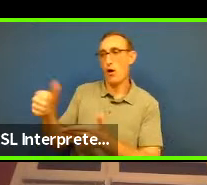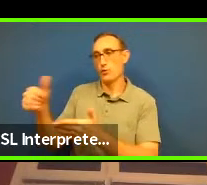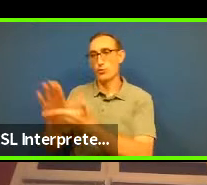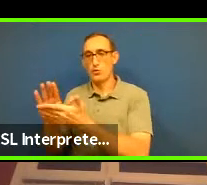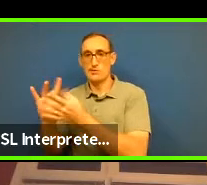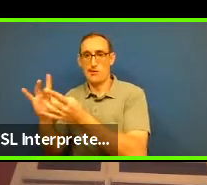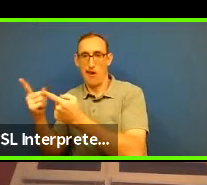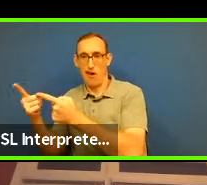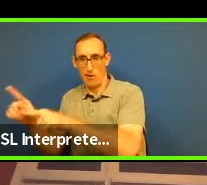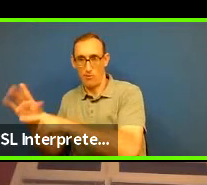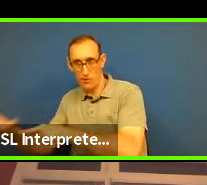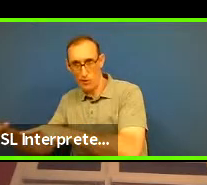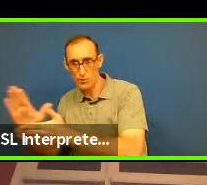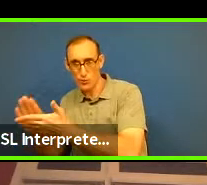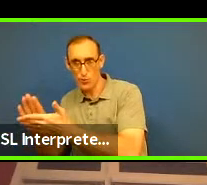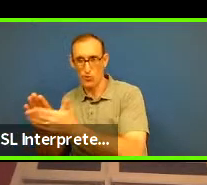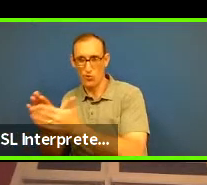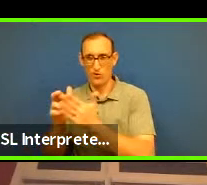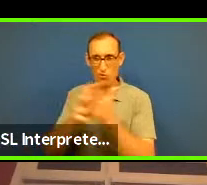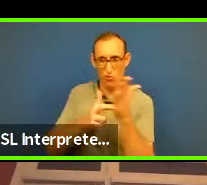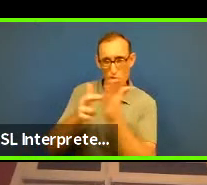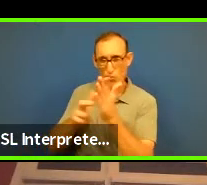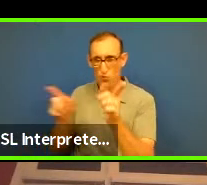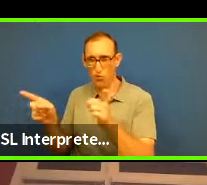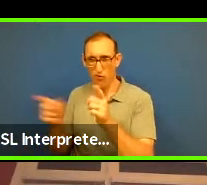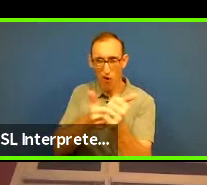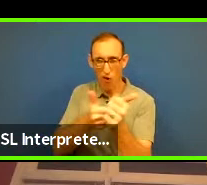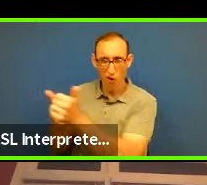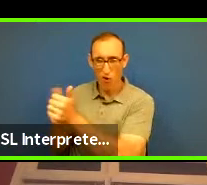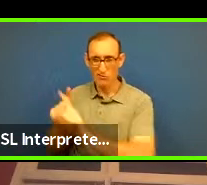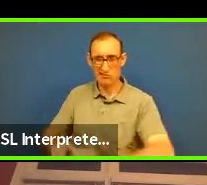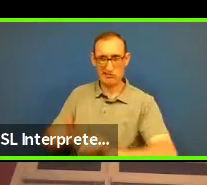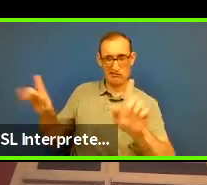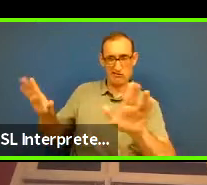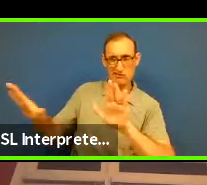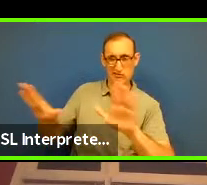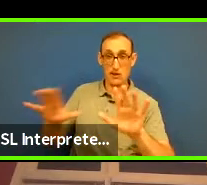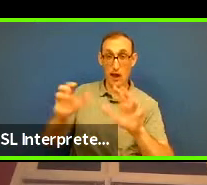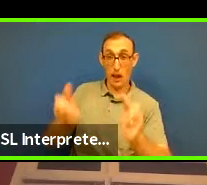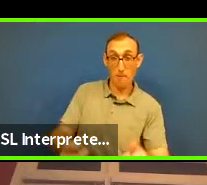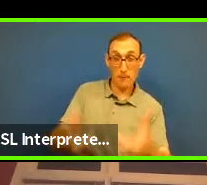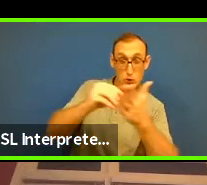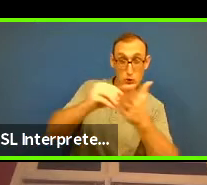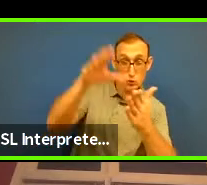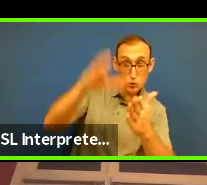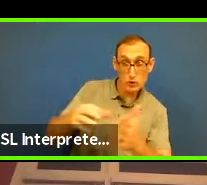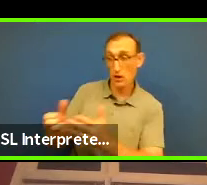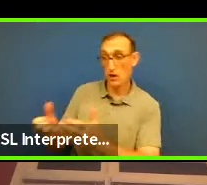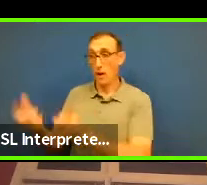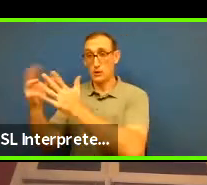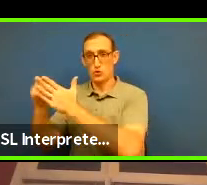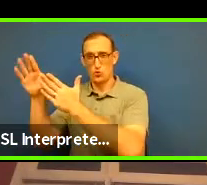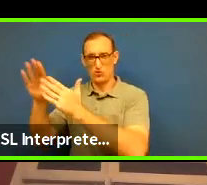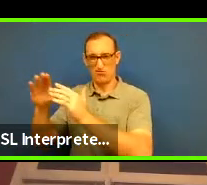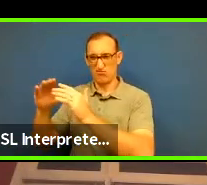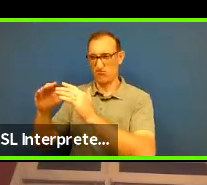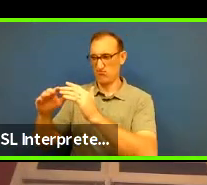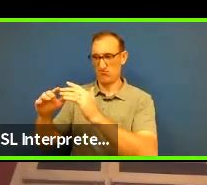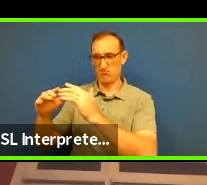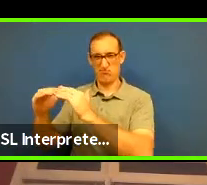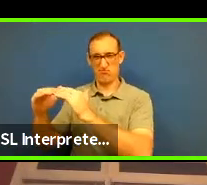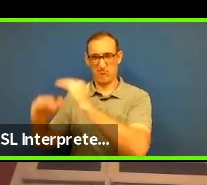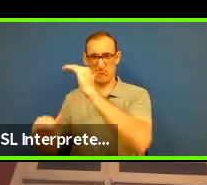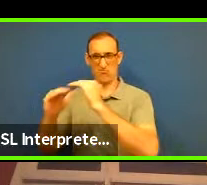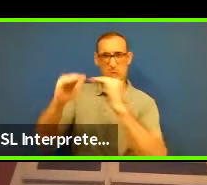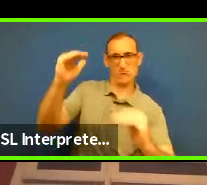school, of course, is different. Square footage is different, teacher capacity is different, student numbers are different. So I was wondering, are there going to be